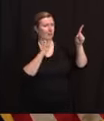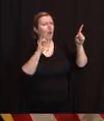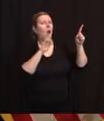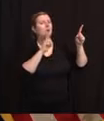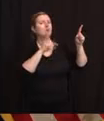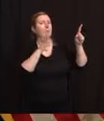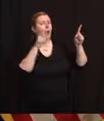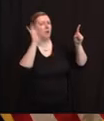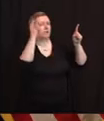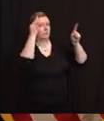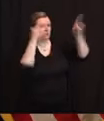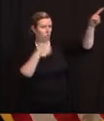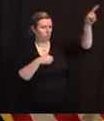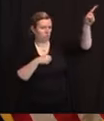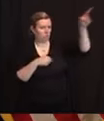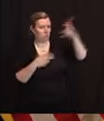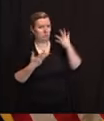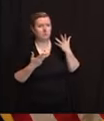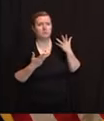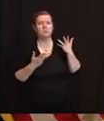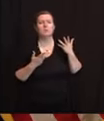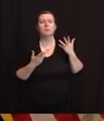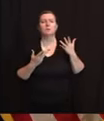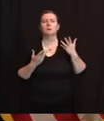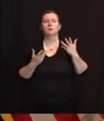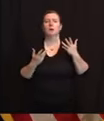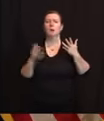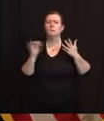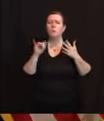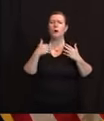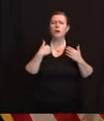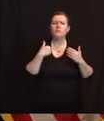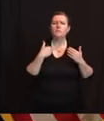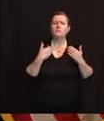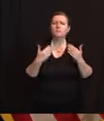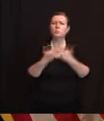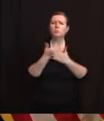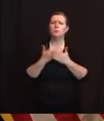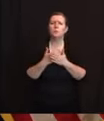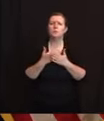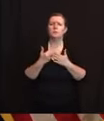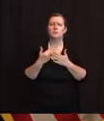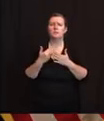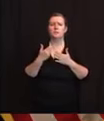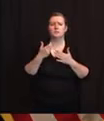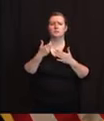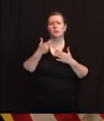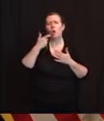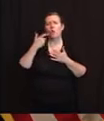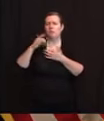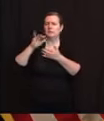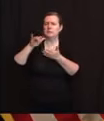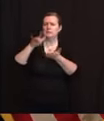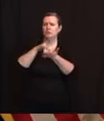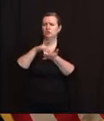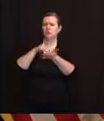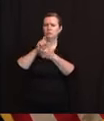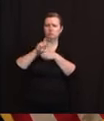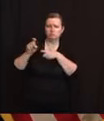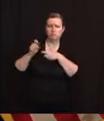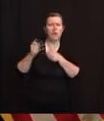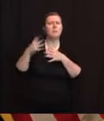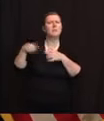report. Can you give us an update on the new call center? And how many workers are now handling claims? How many are